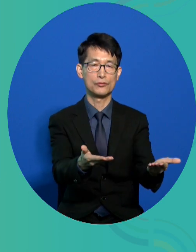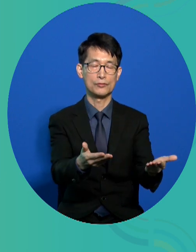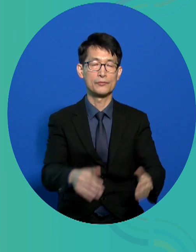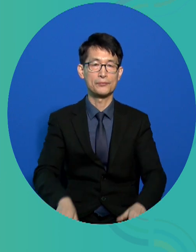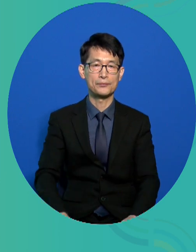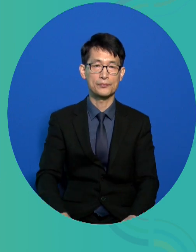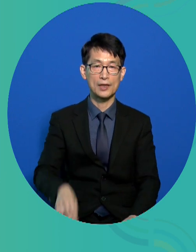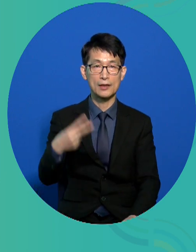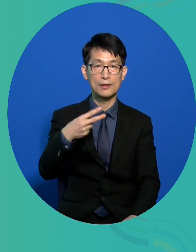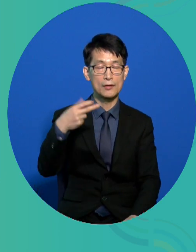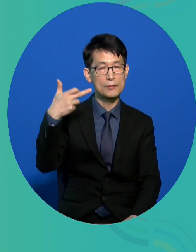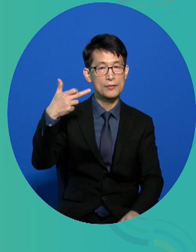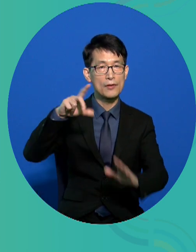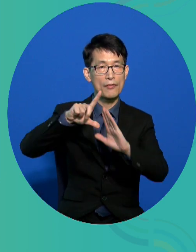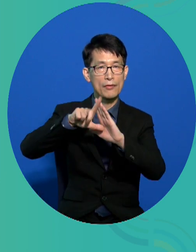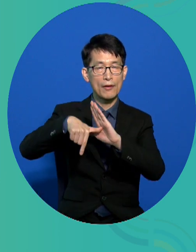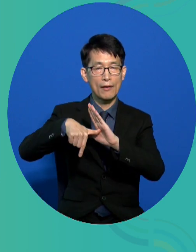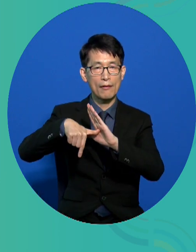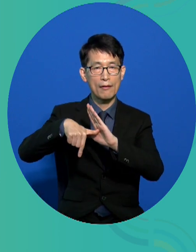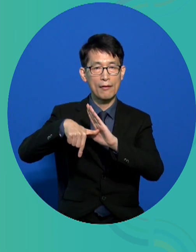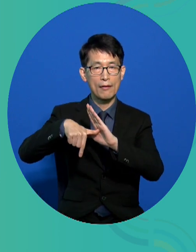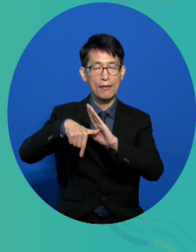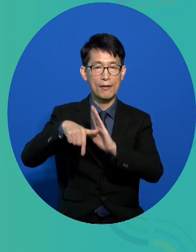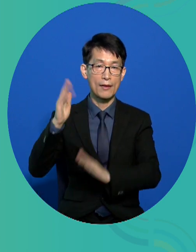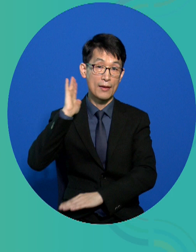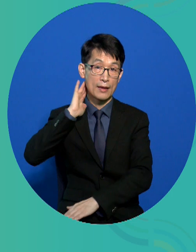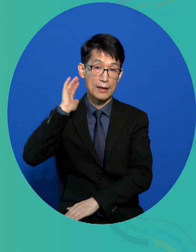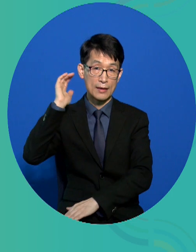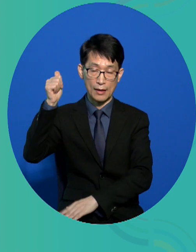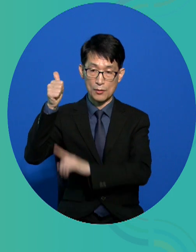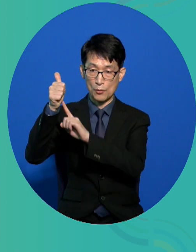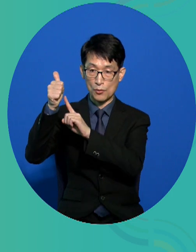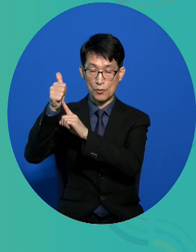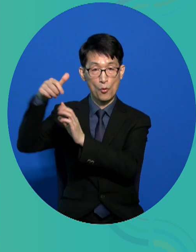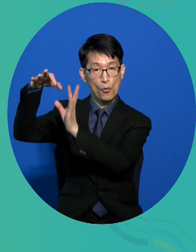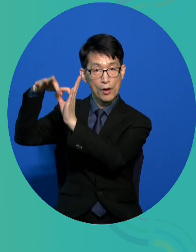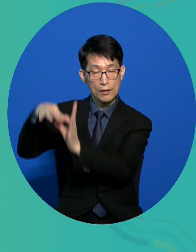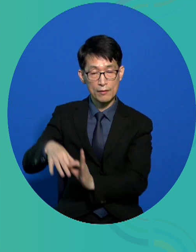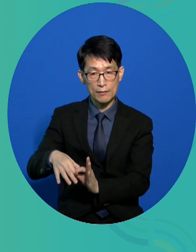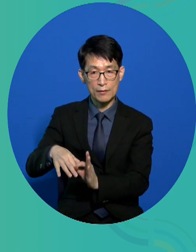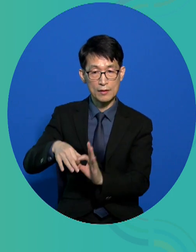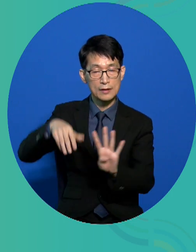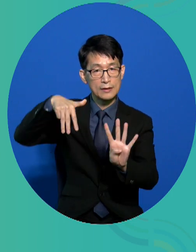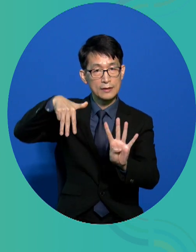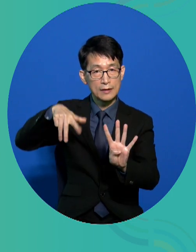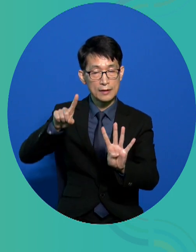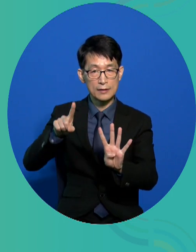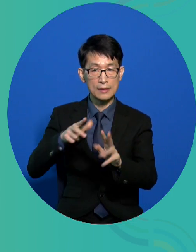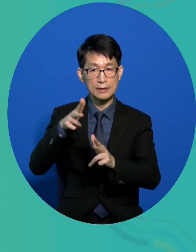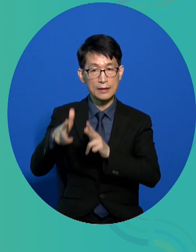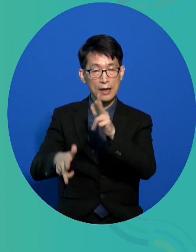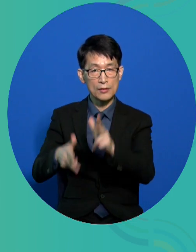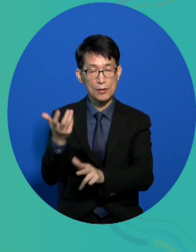social repayment activities that we are engaging in. And in